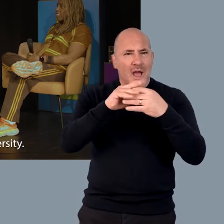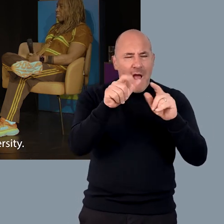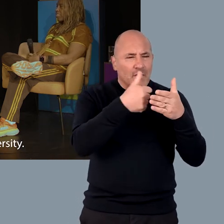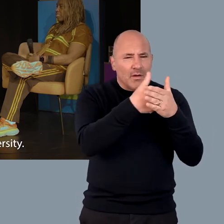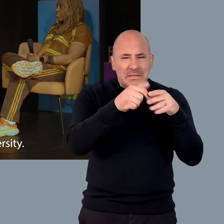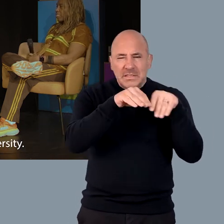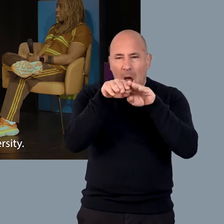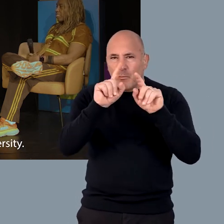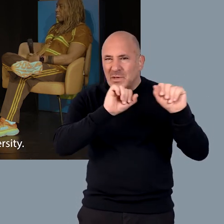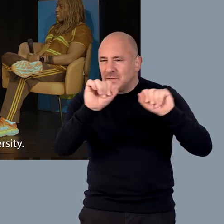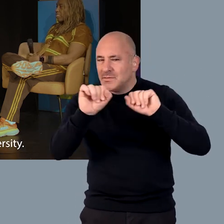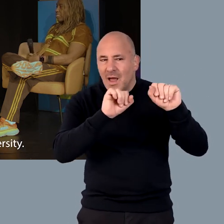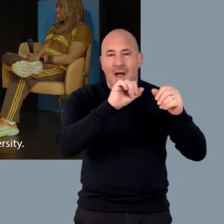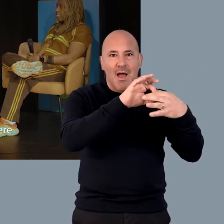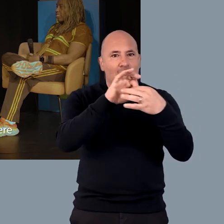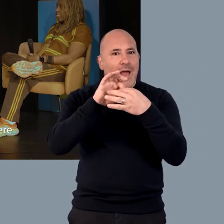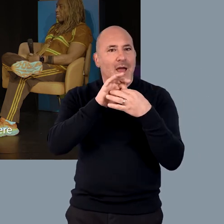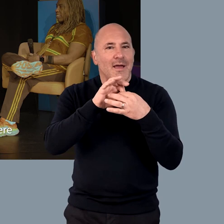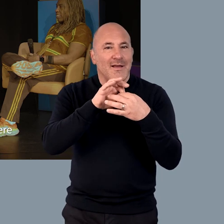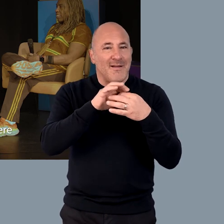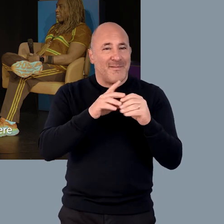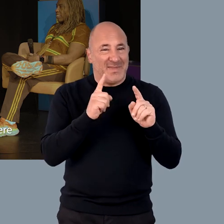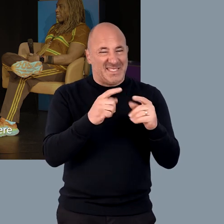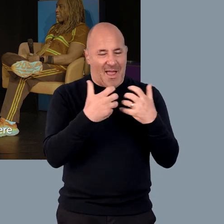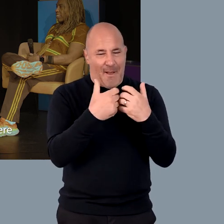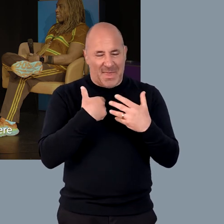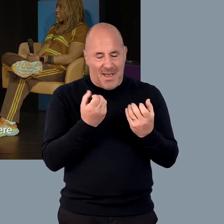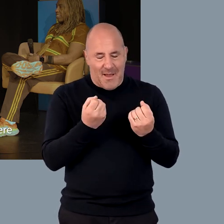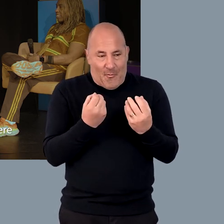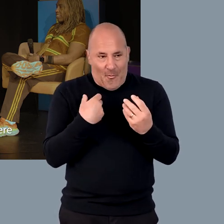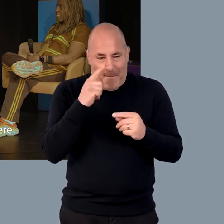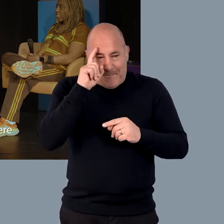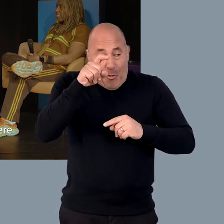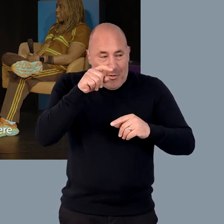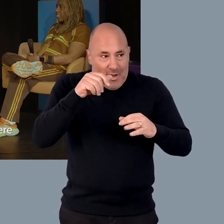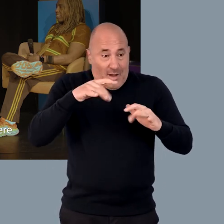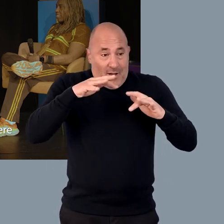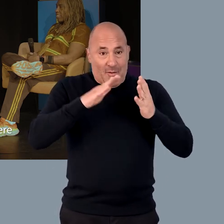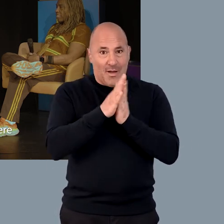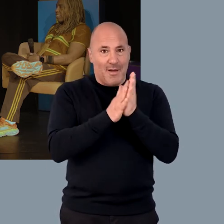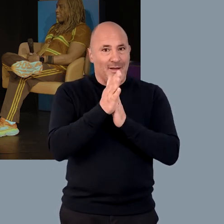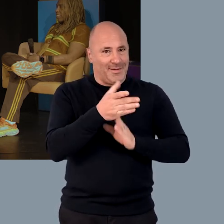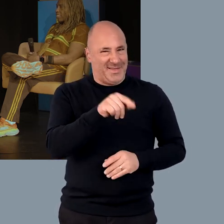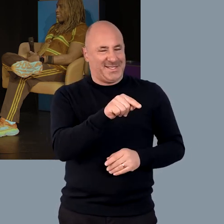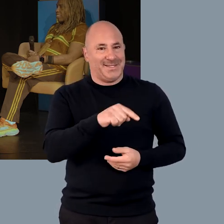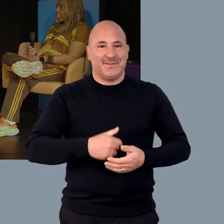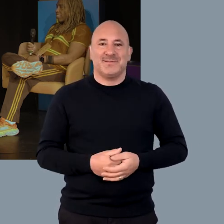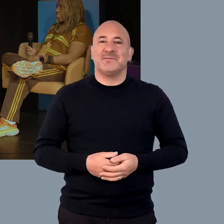commonality Within the diversity and I think that's yeah, that's kind of where the interesting spark comes from